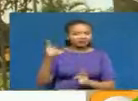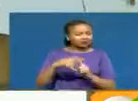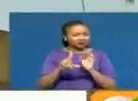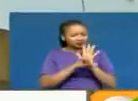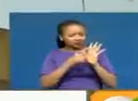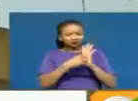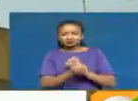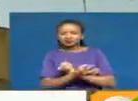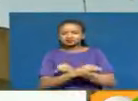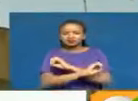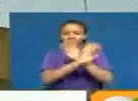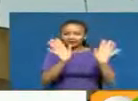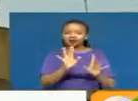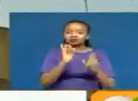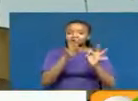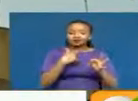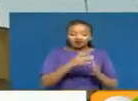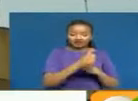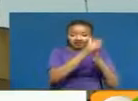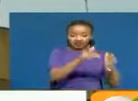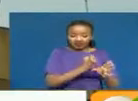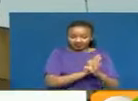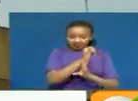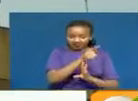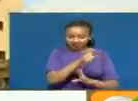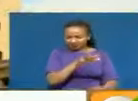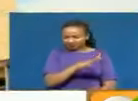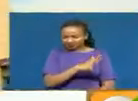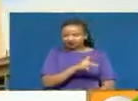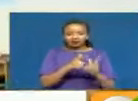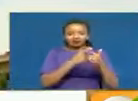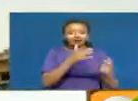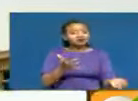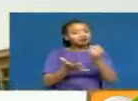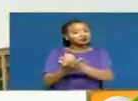with that in mind, leaders with questionable integrity have been cleared and elected